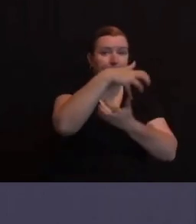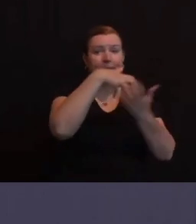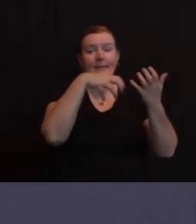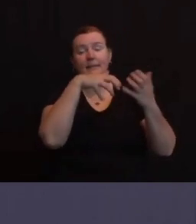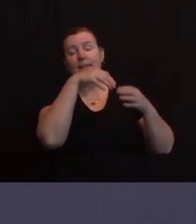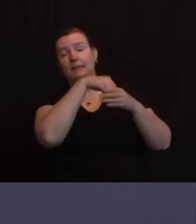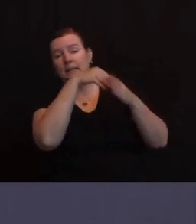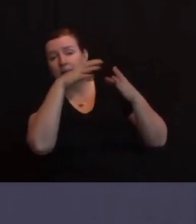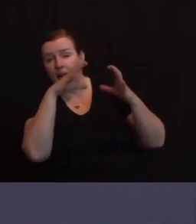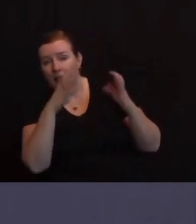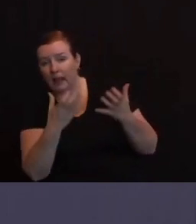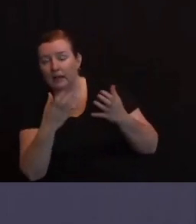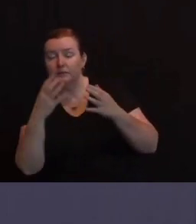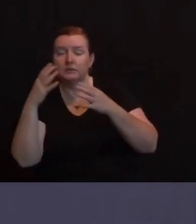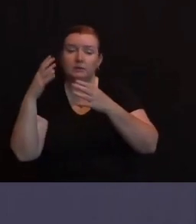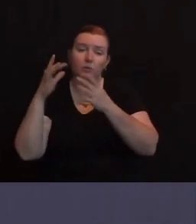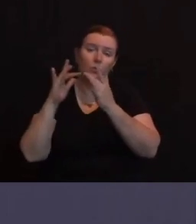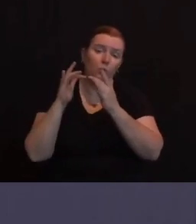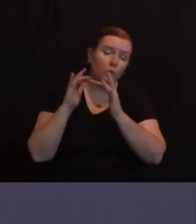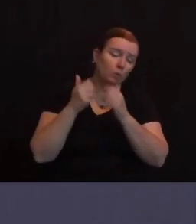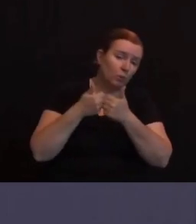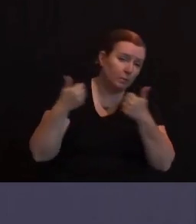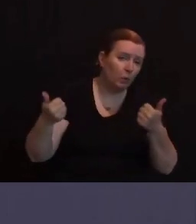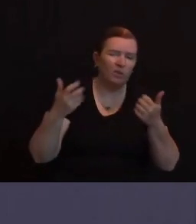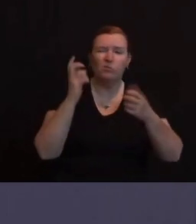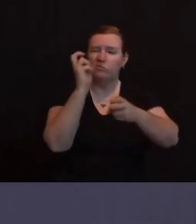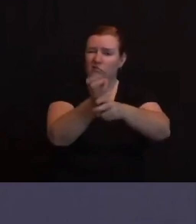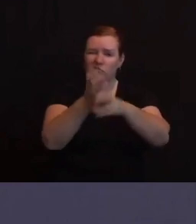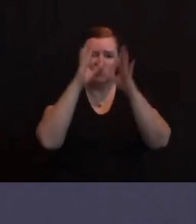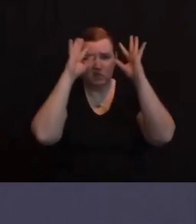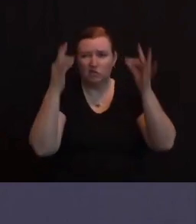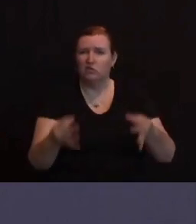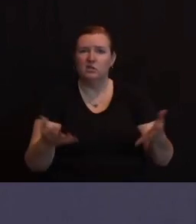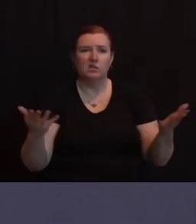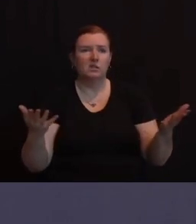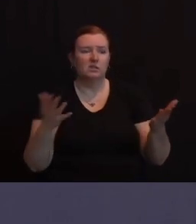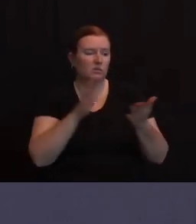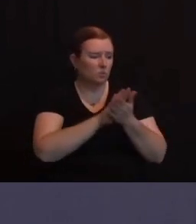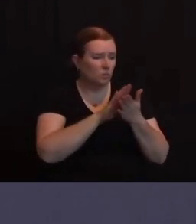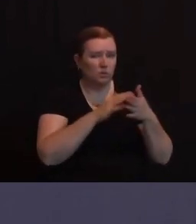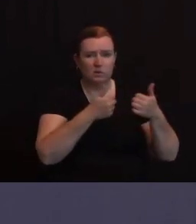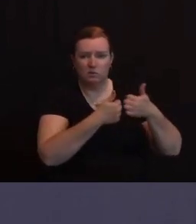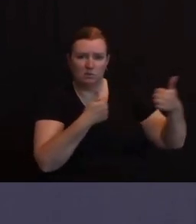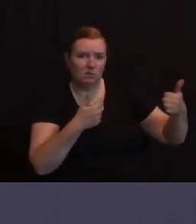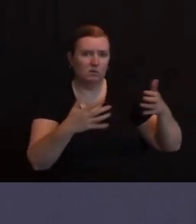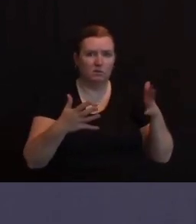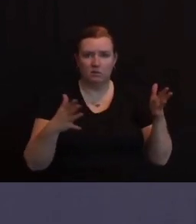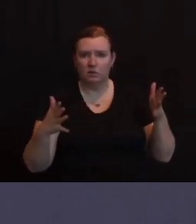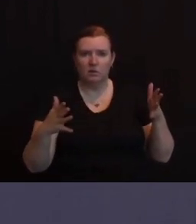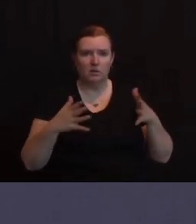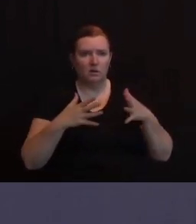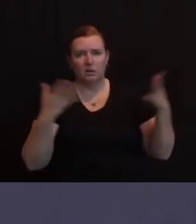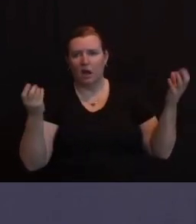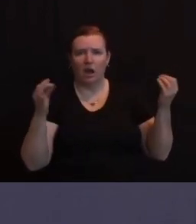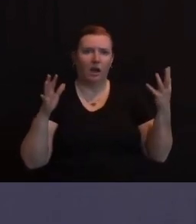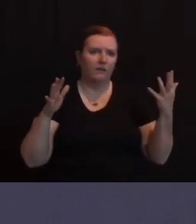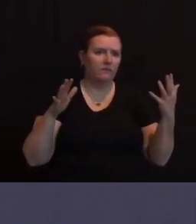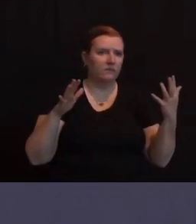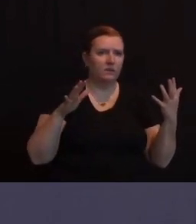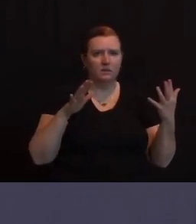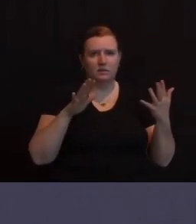parameters that we've talked about, capacity management, social distancing, face covering, hyper hygiene of surfaces, of